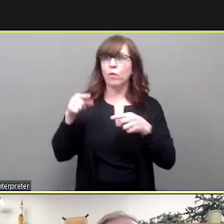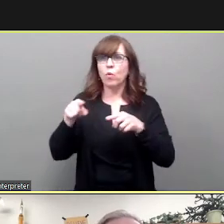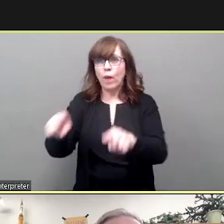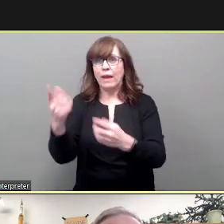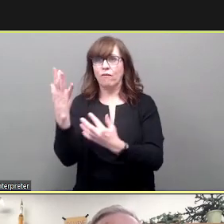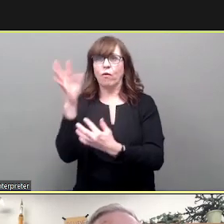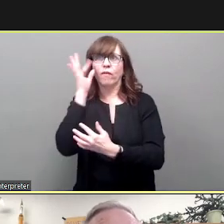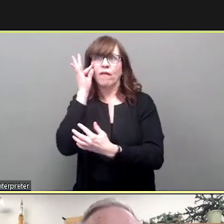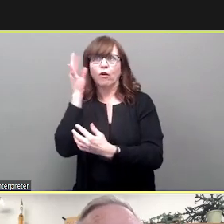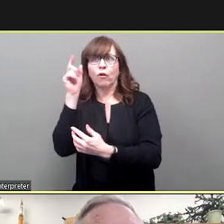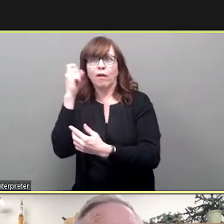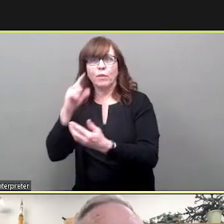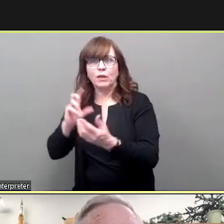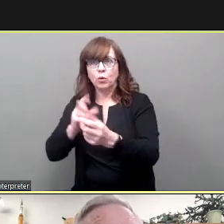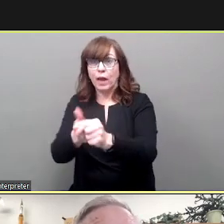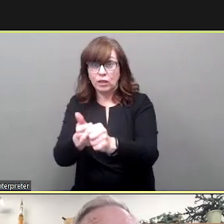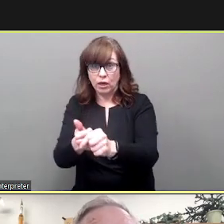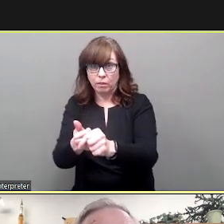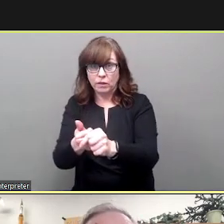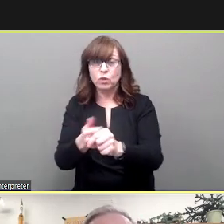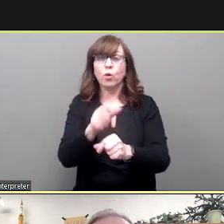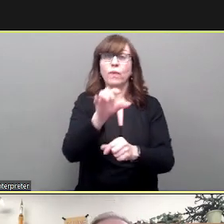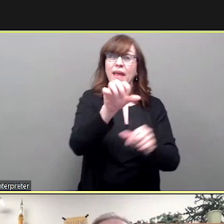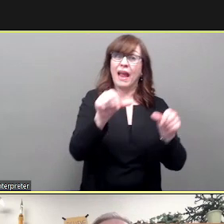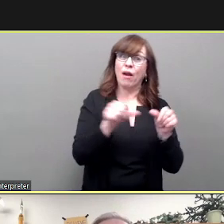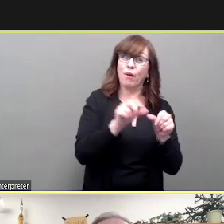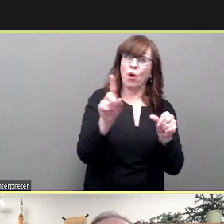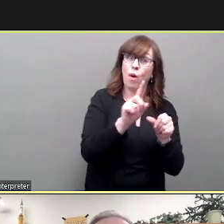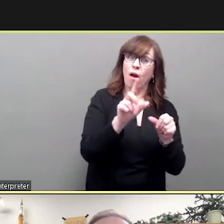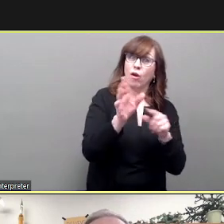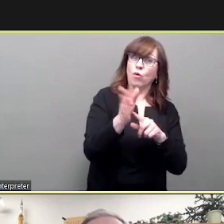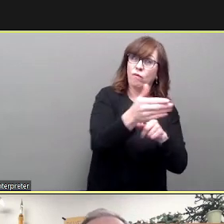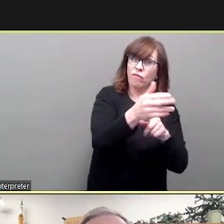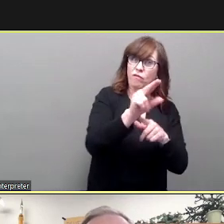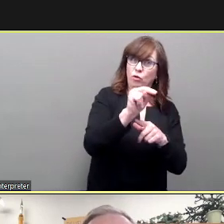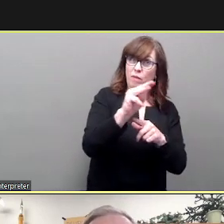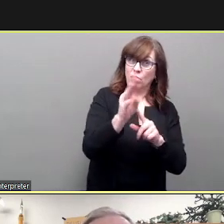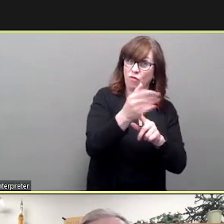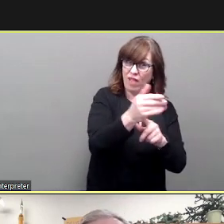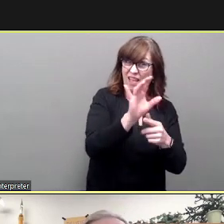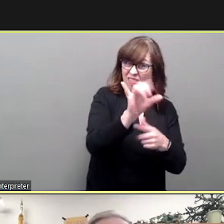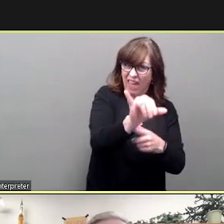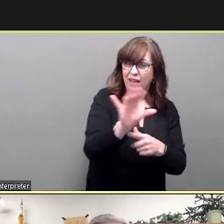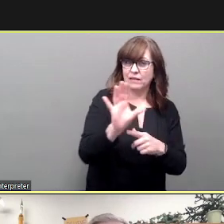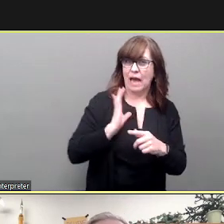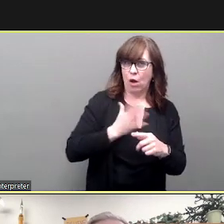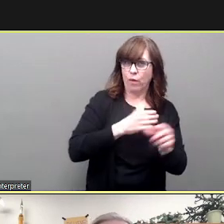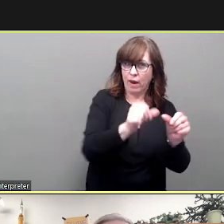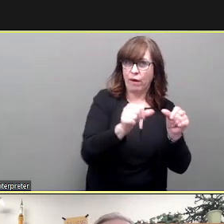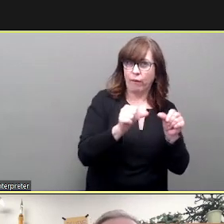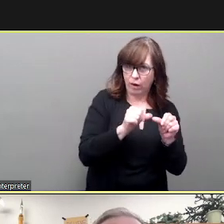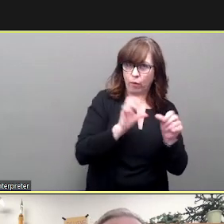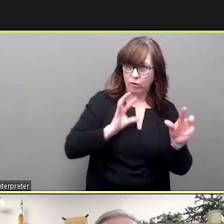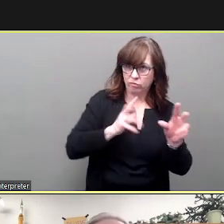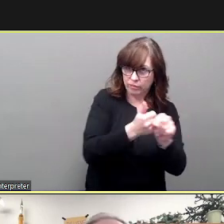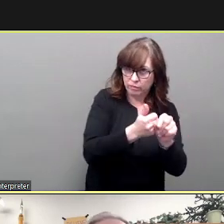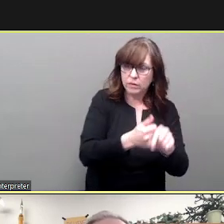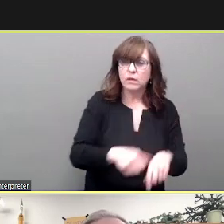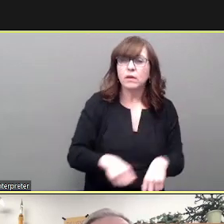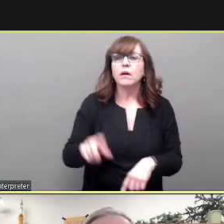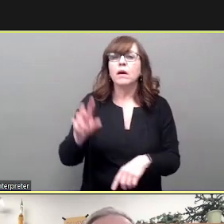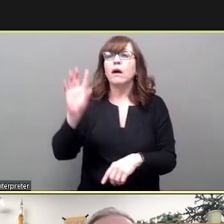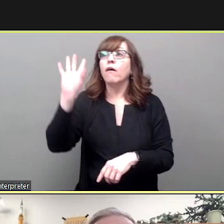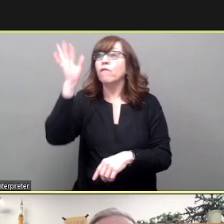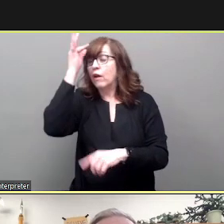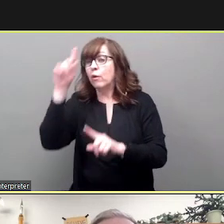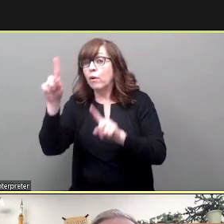the New Mexico flag is. But the way the federal government currently is distributing everything, tests, treatments,